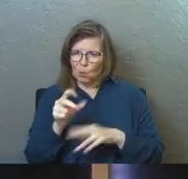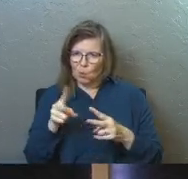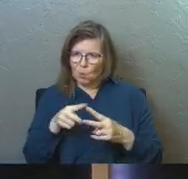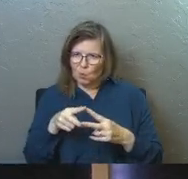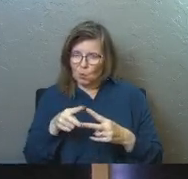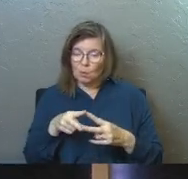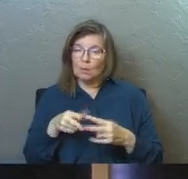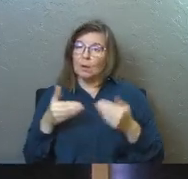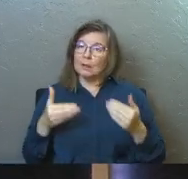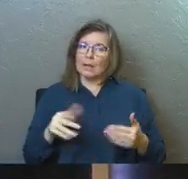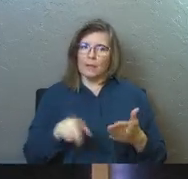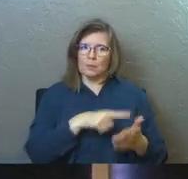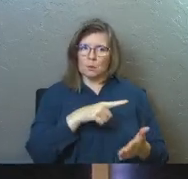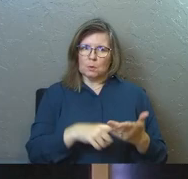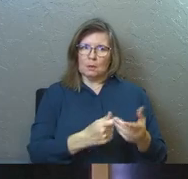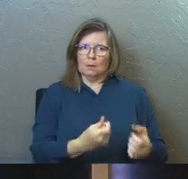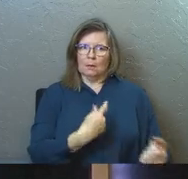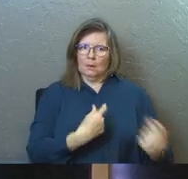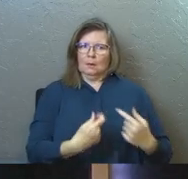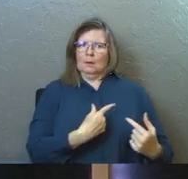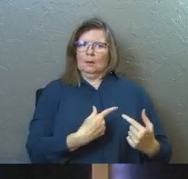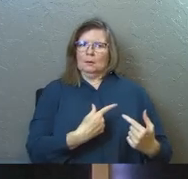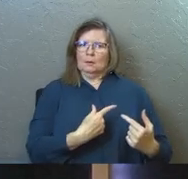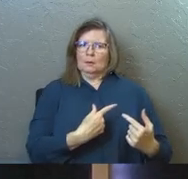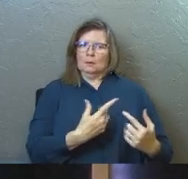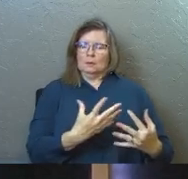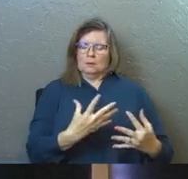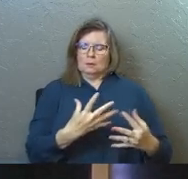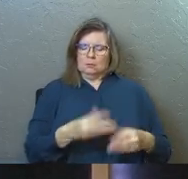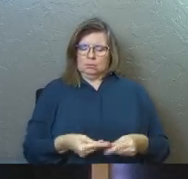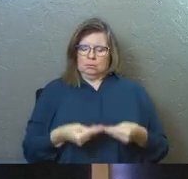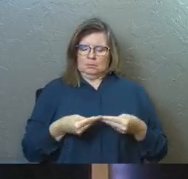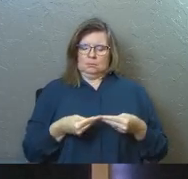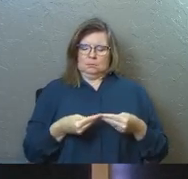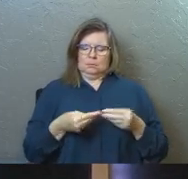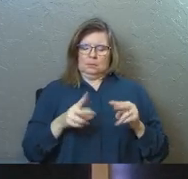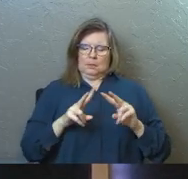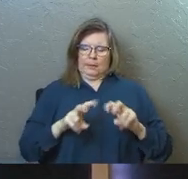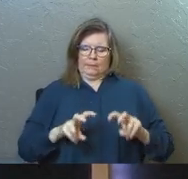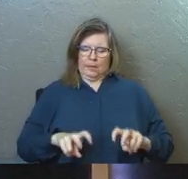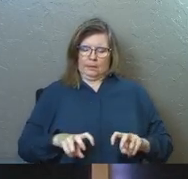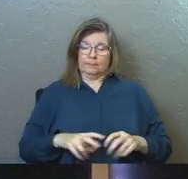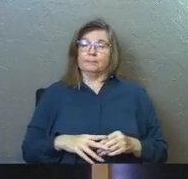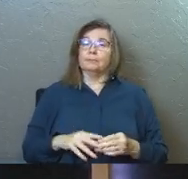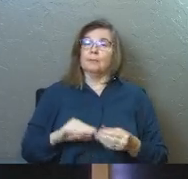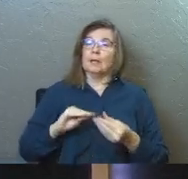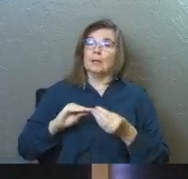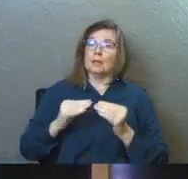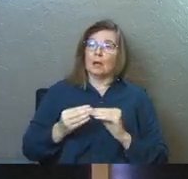right? Like let the criticism come and evaluate it. So here is